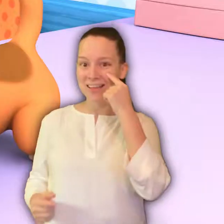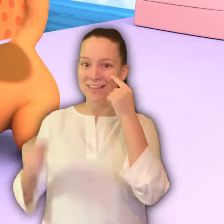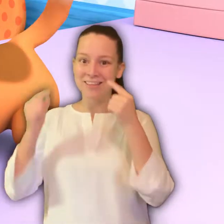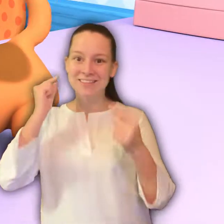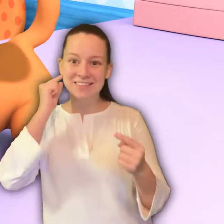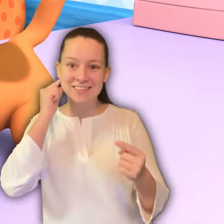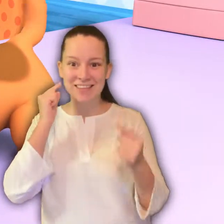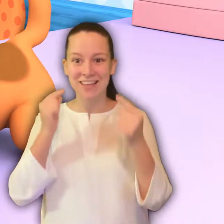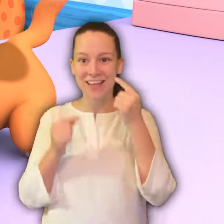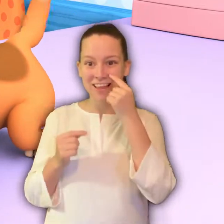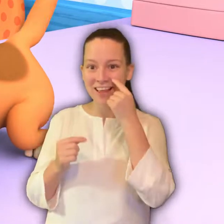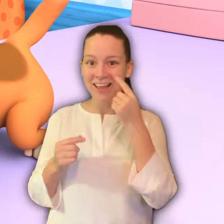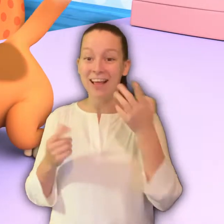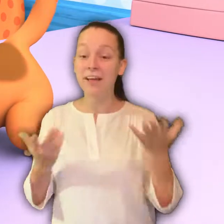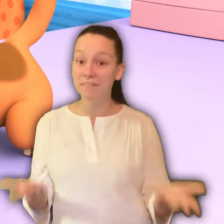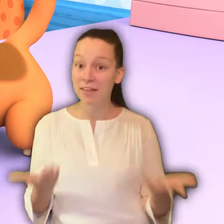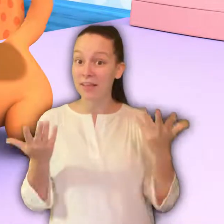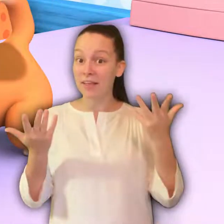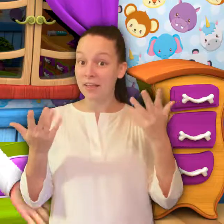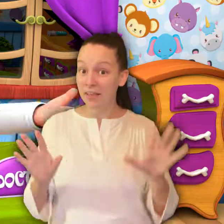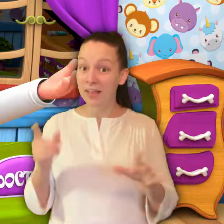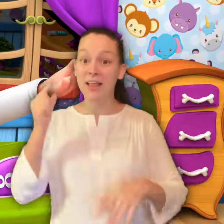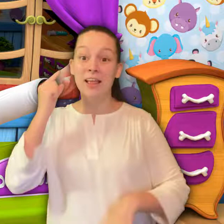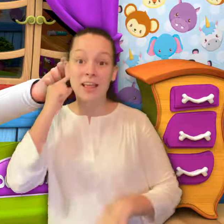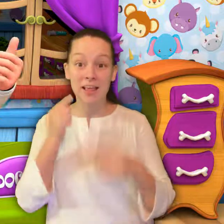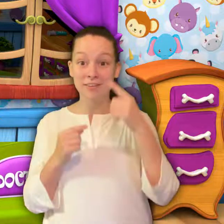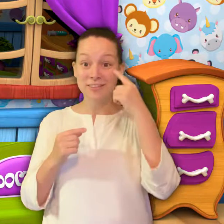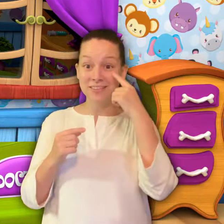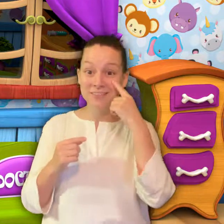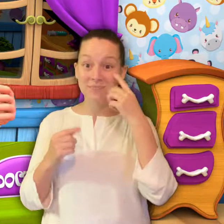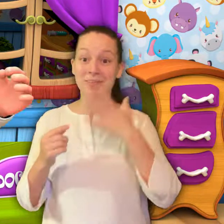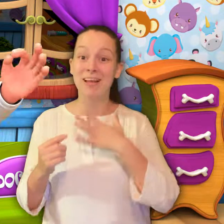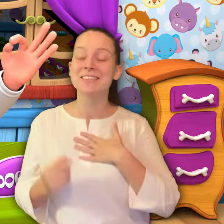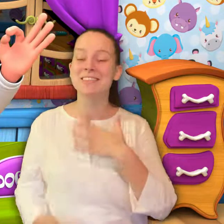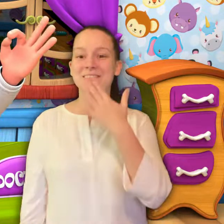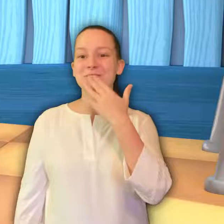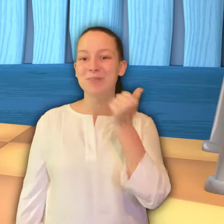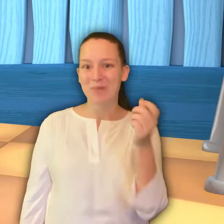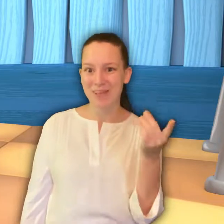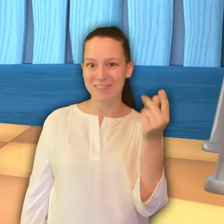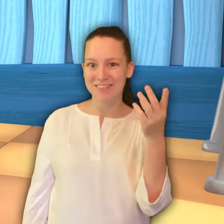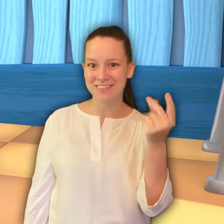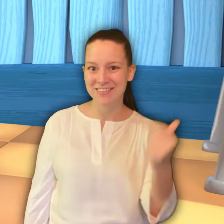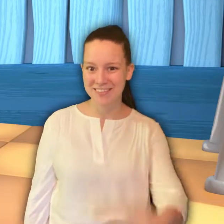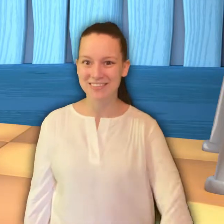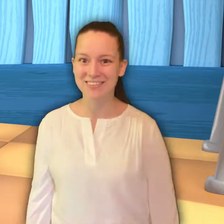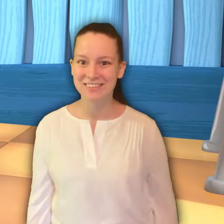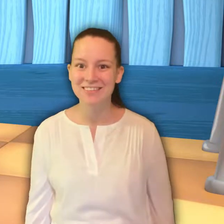Ears and eyes.